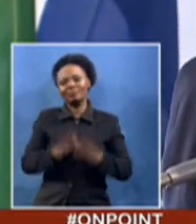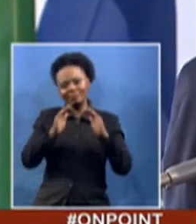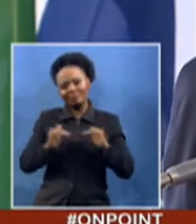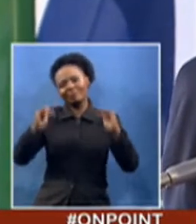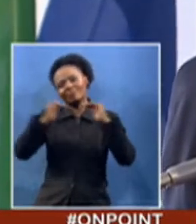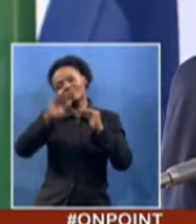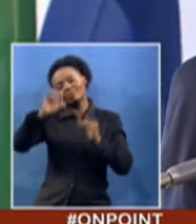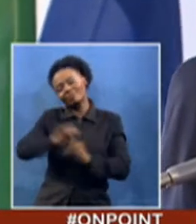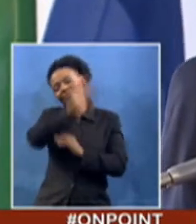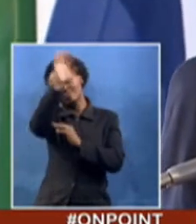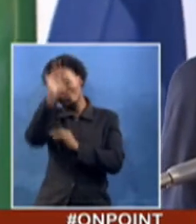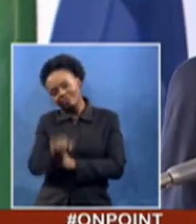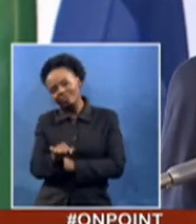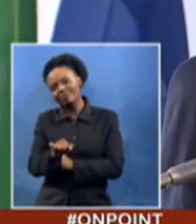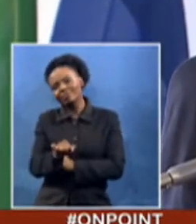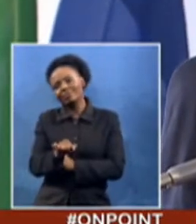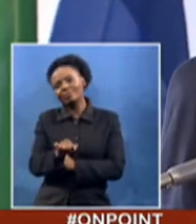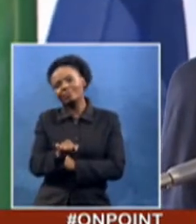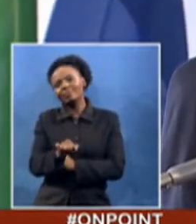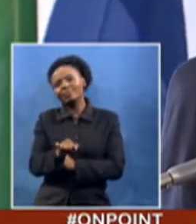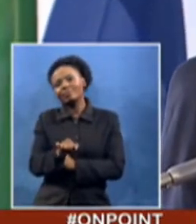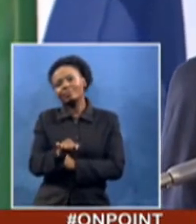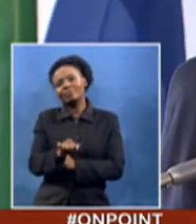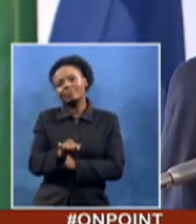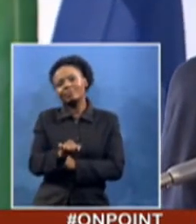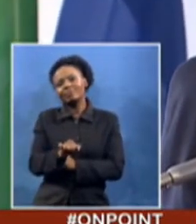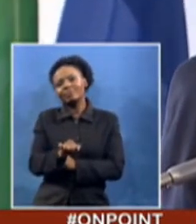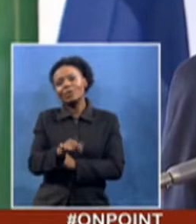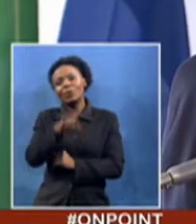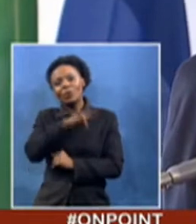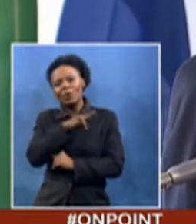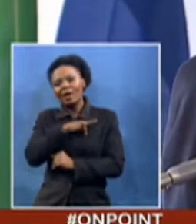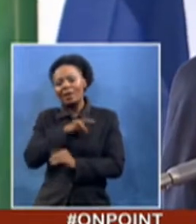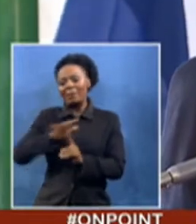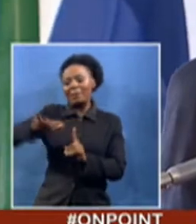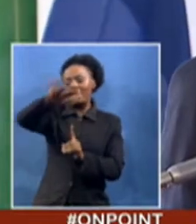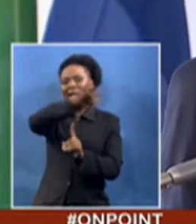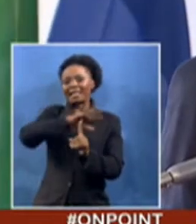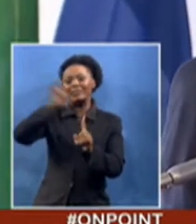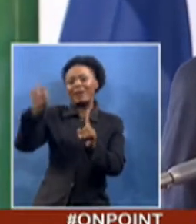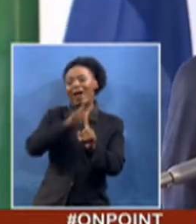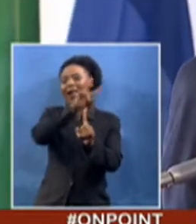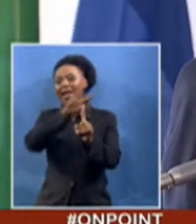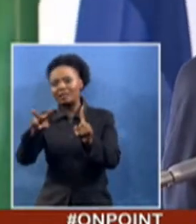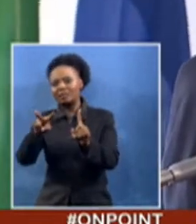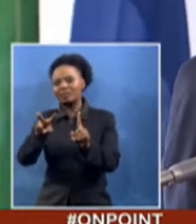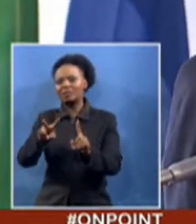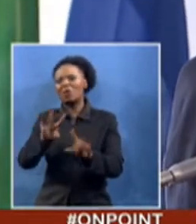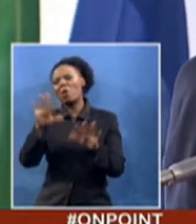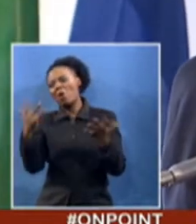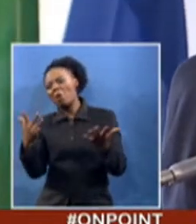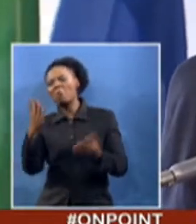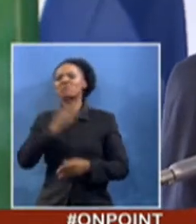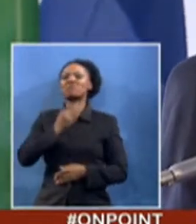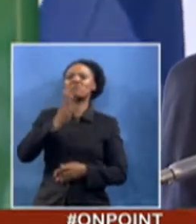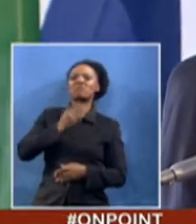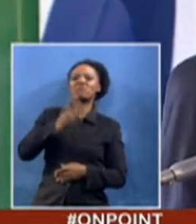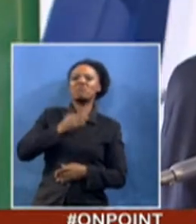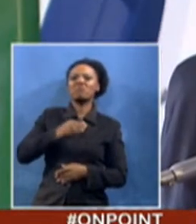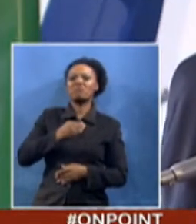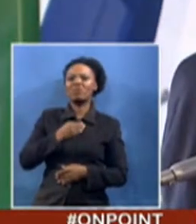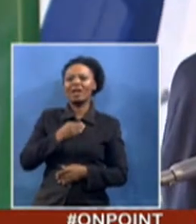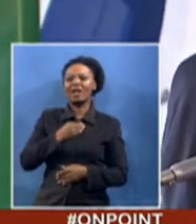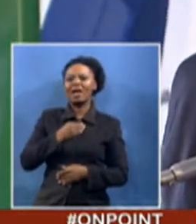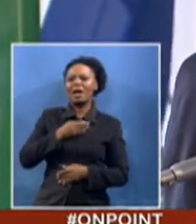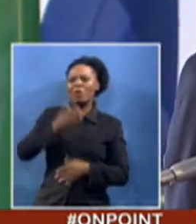no place for violence or even undermining the efforts of the